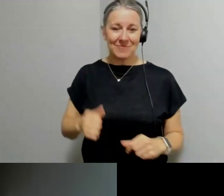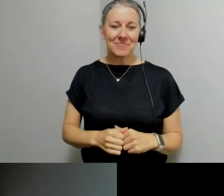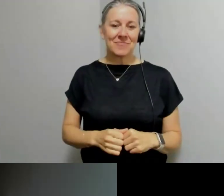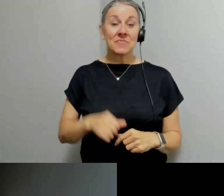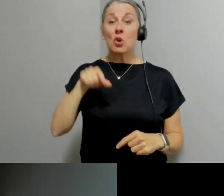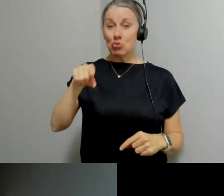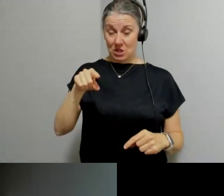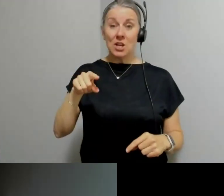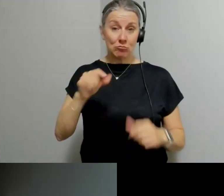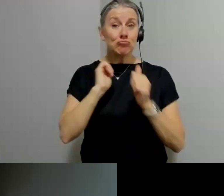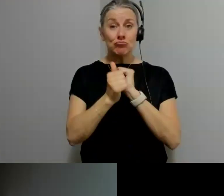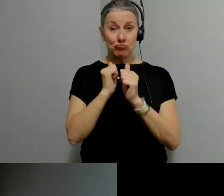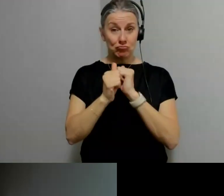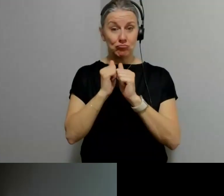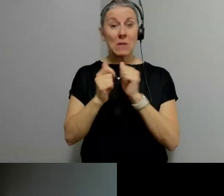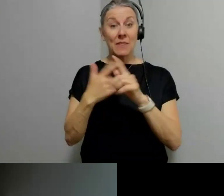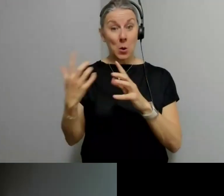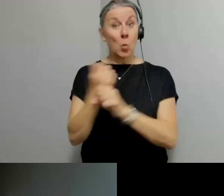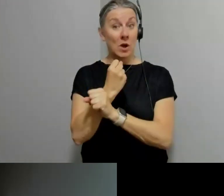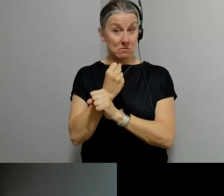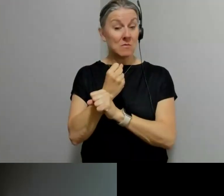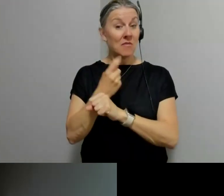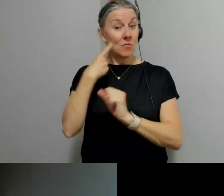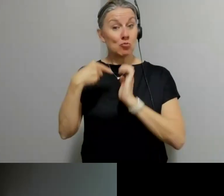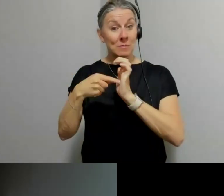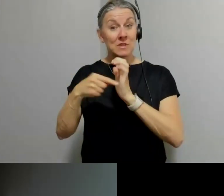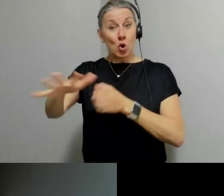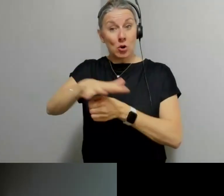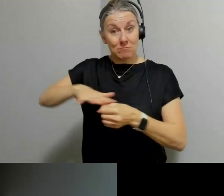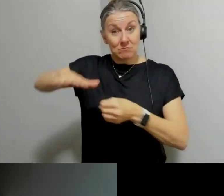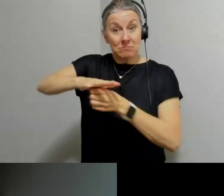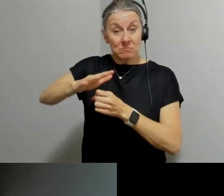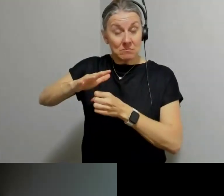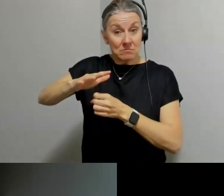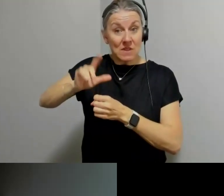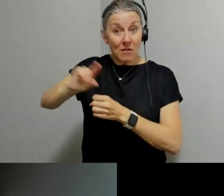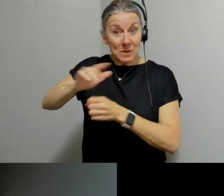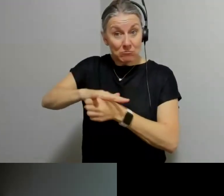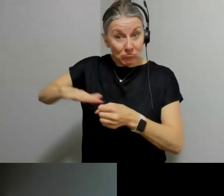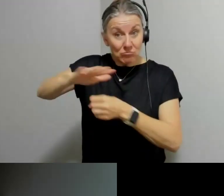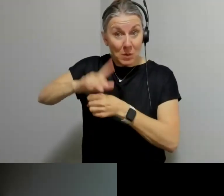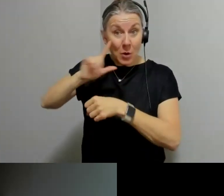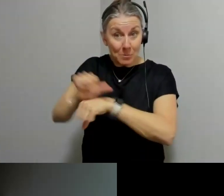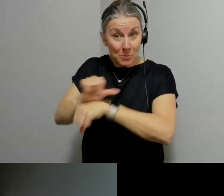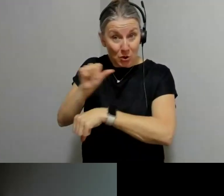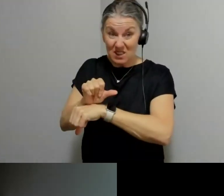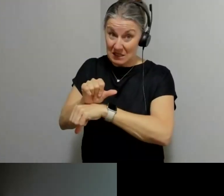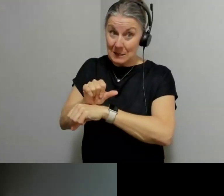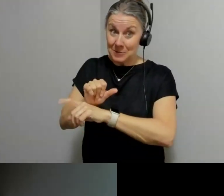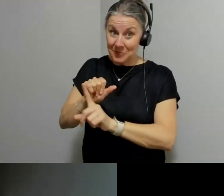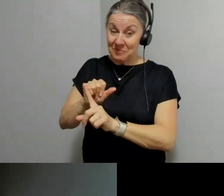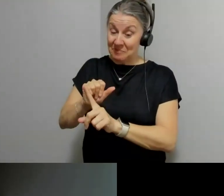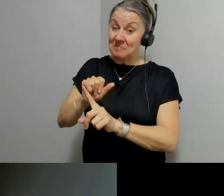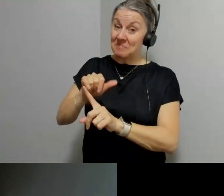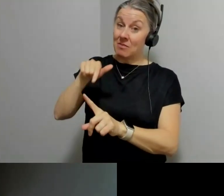riding in Alberta at a time where, frankly, that was quite a different government in Alberta than previously had